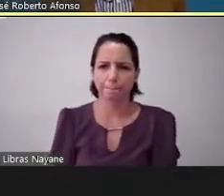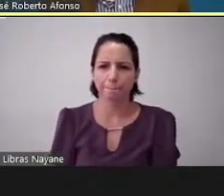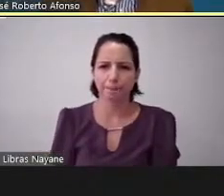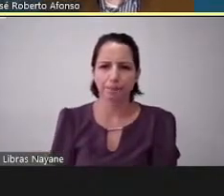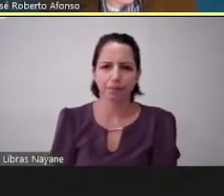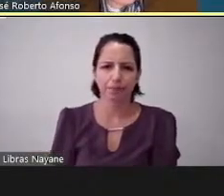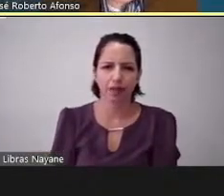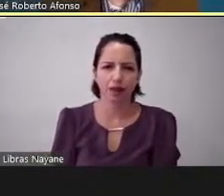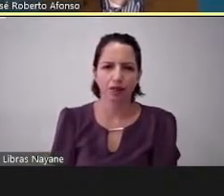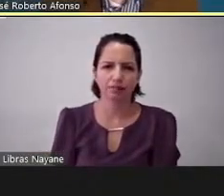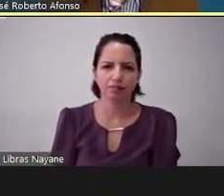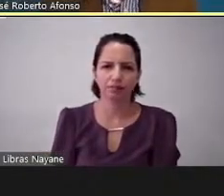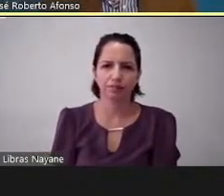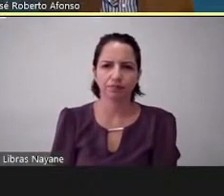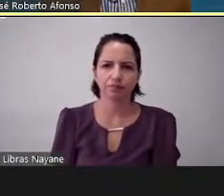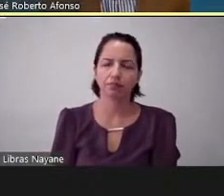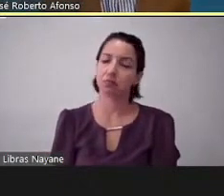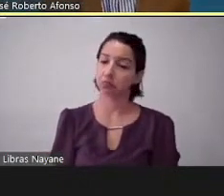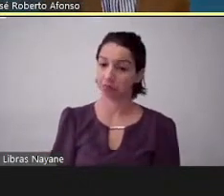Brazilian economy.